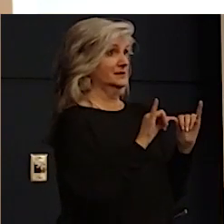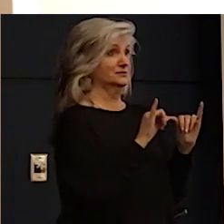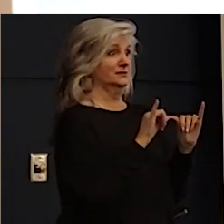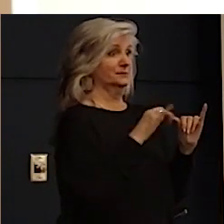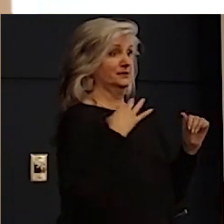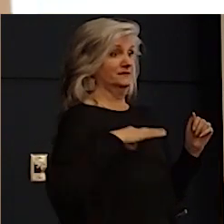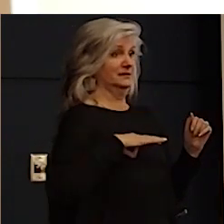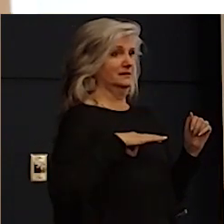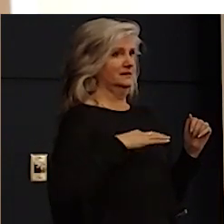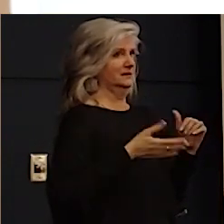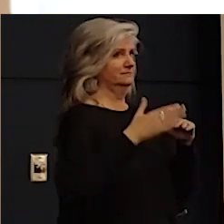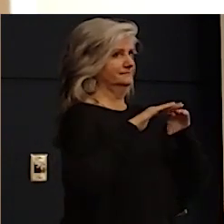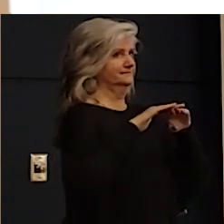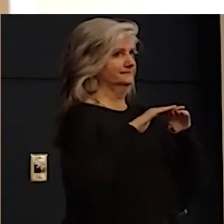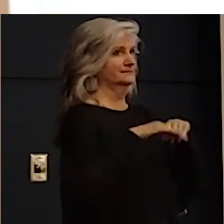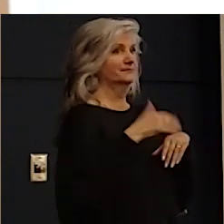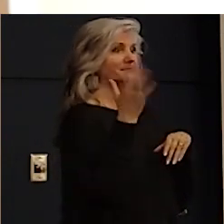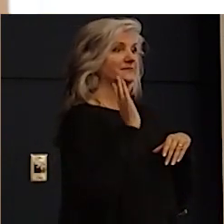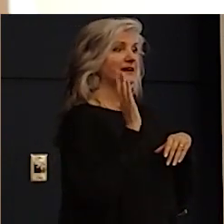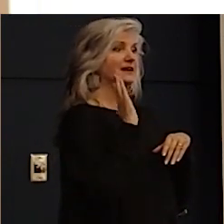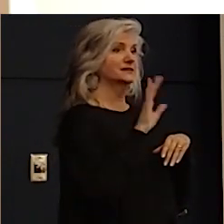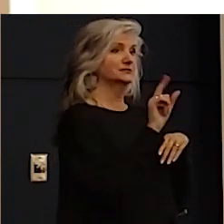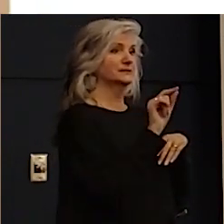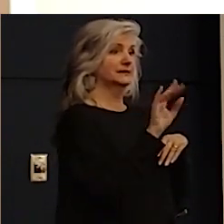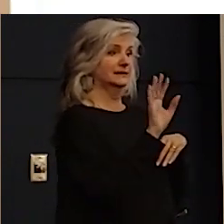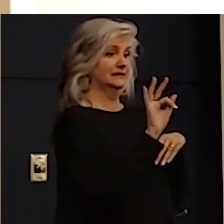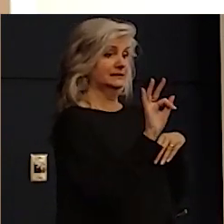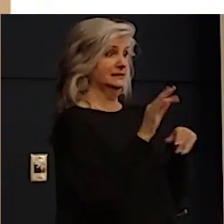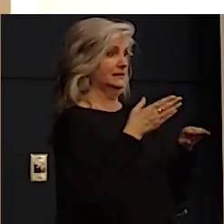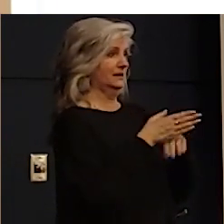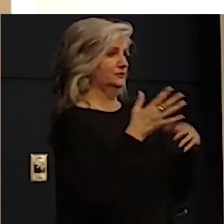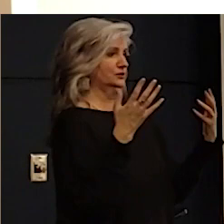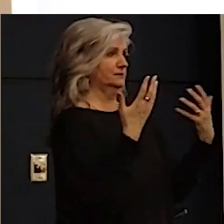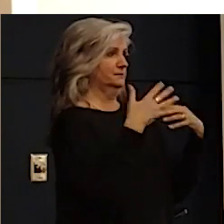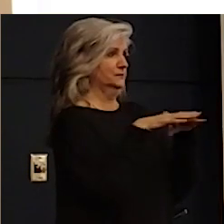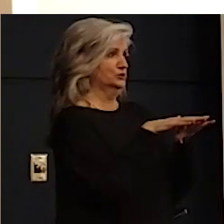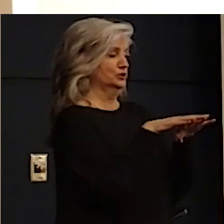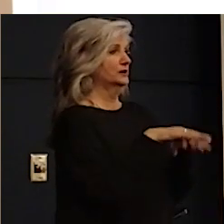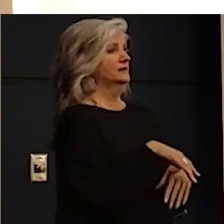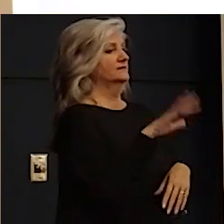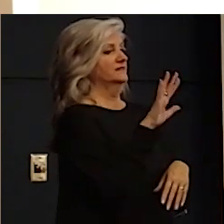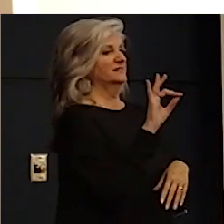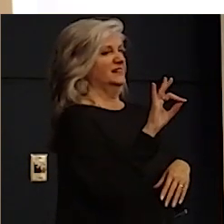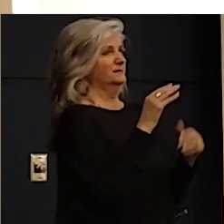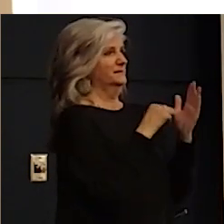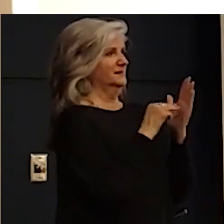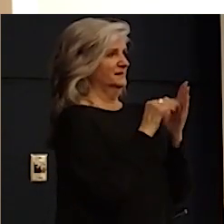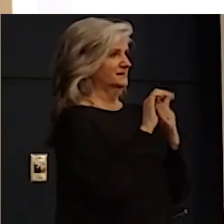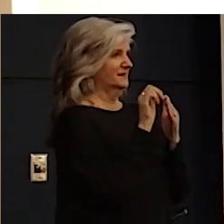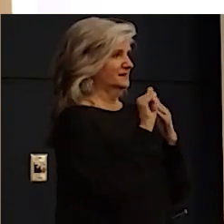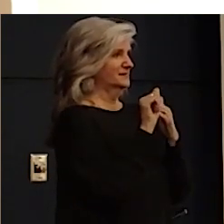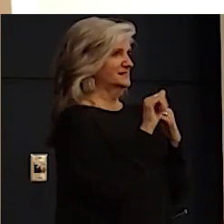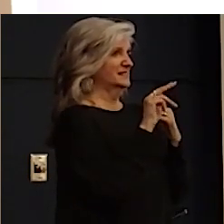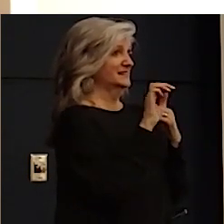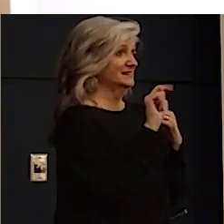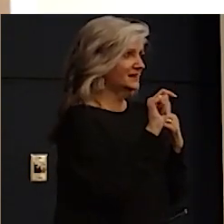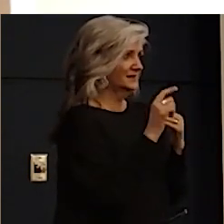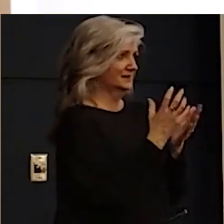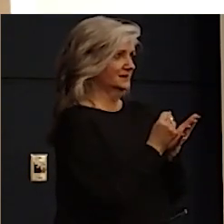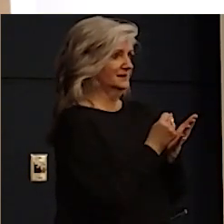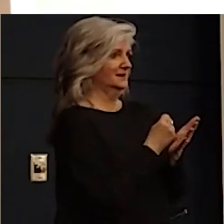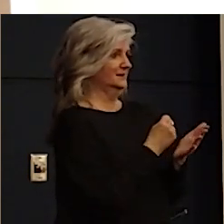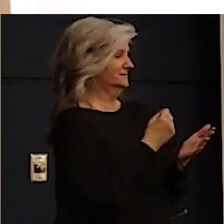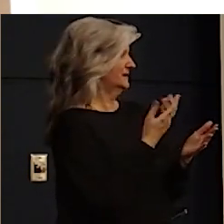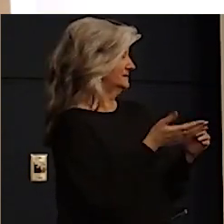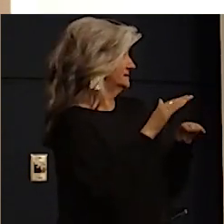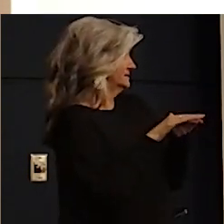up. Back in 2019, after the merger, they were making $58 million a year in net income. That's increased to $91 or